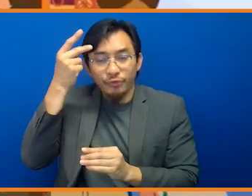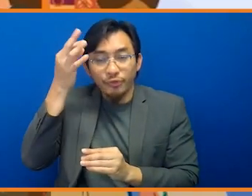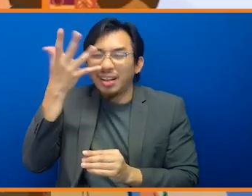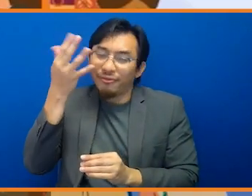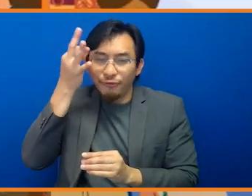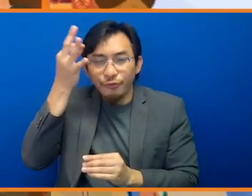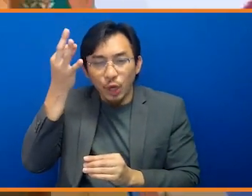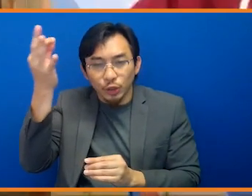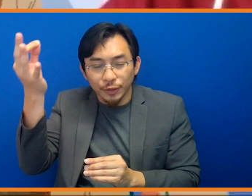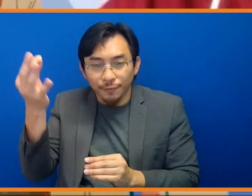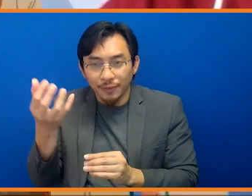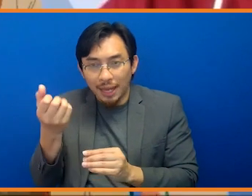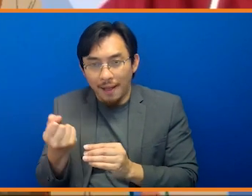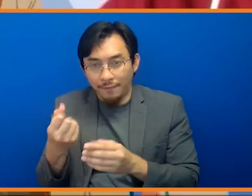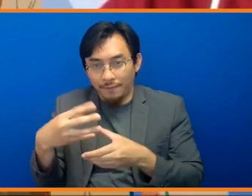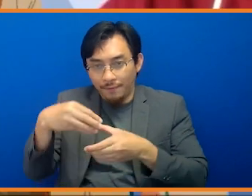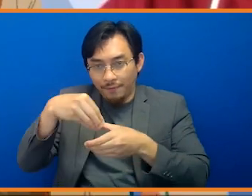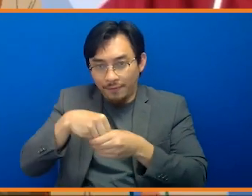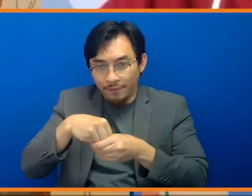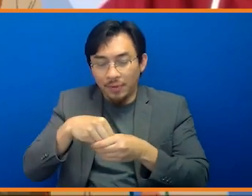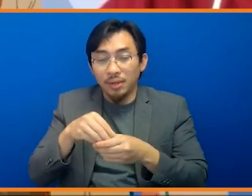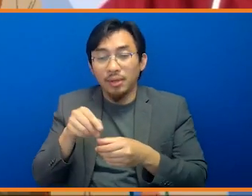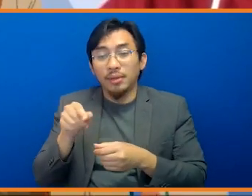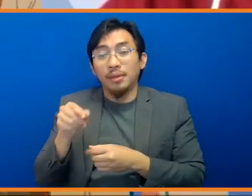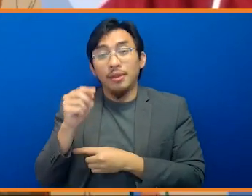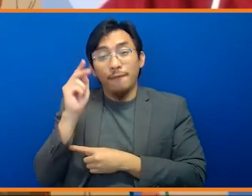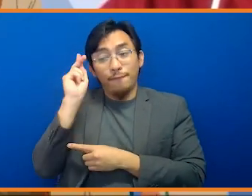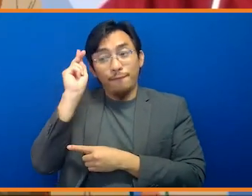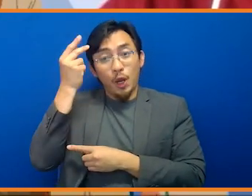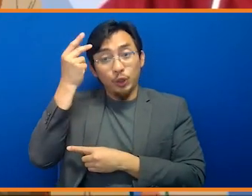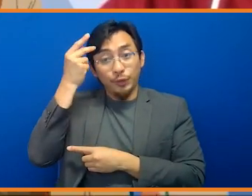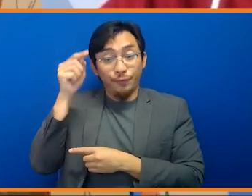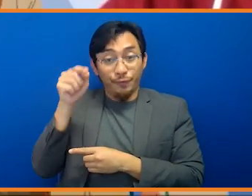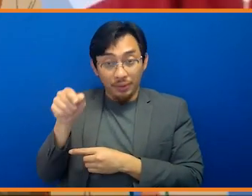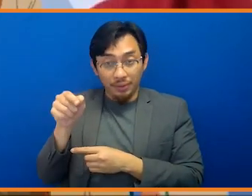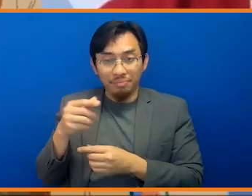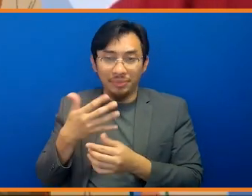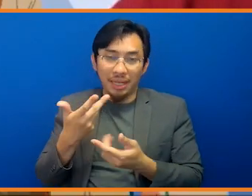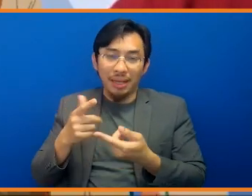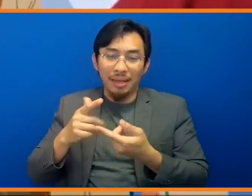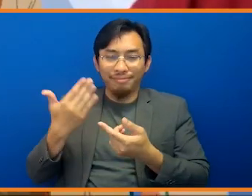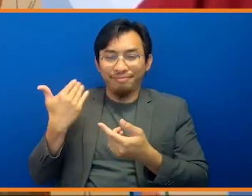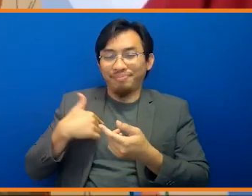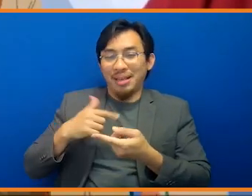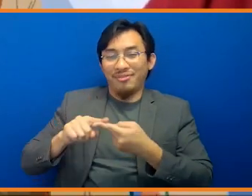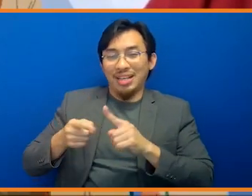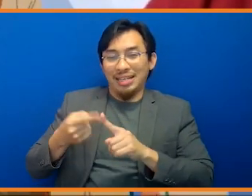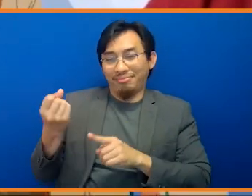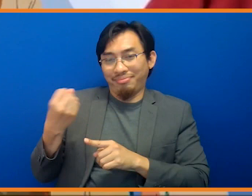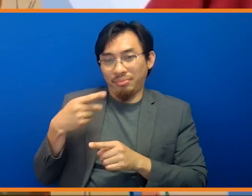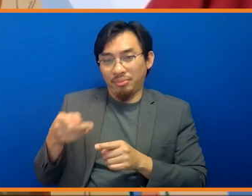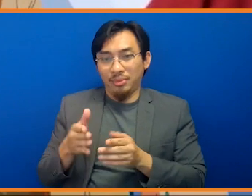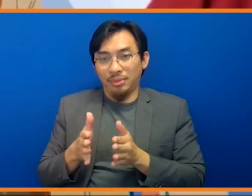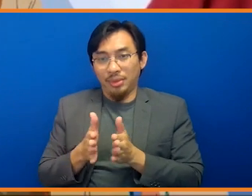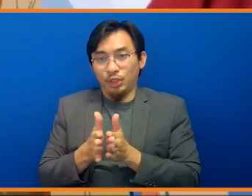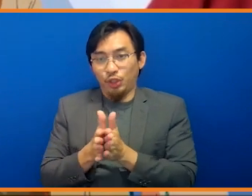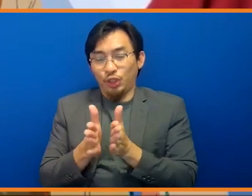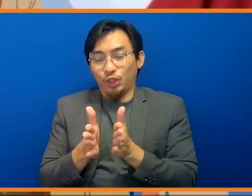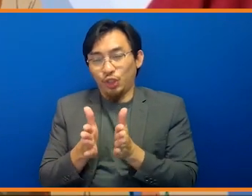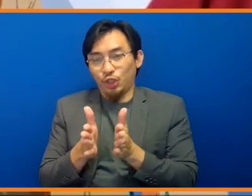room, has several philosophies. Like my friend said before, such as in Tsunami